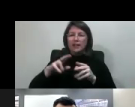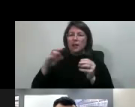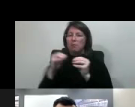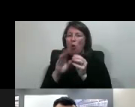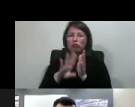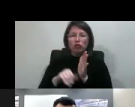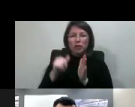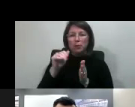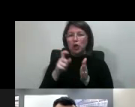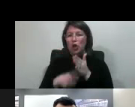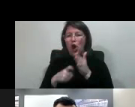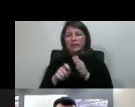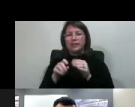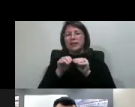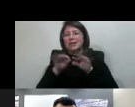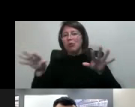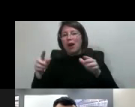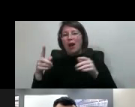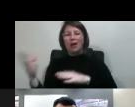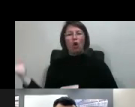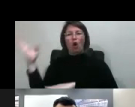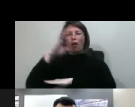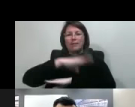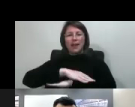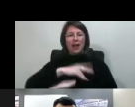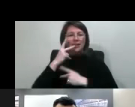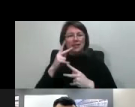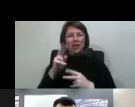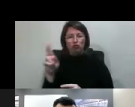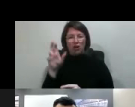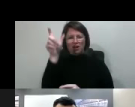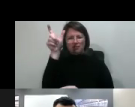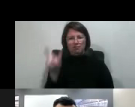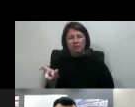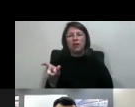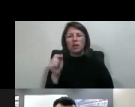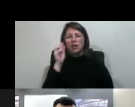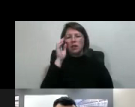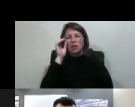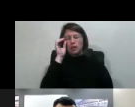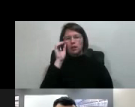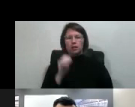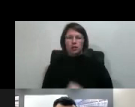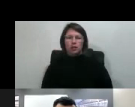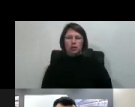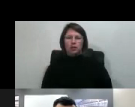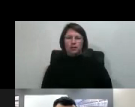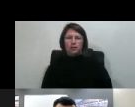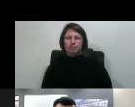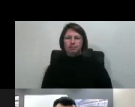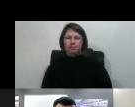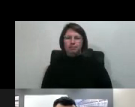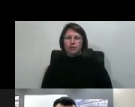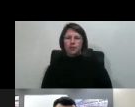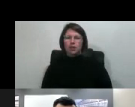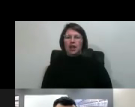we spread out throughout the day. And you can sort of see on the chart on the right, this notion of not focusing, you know, fewer